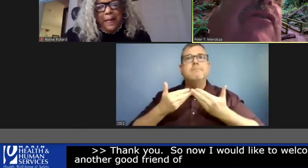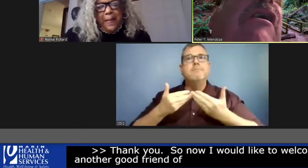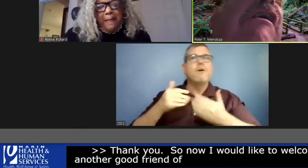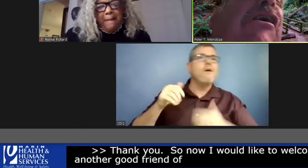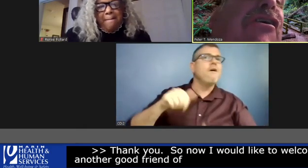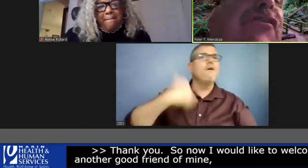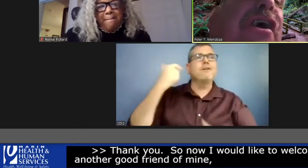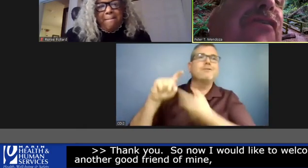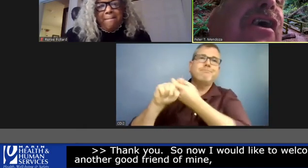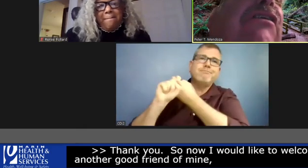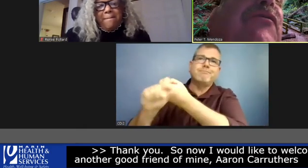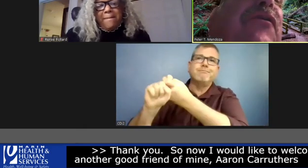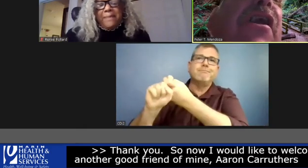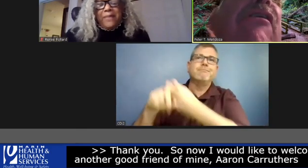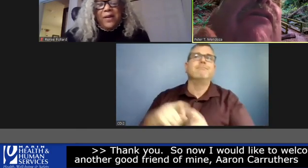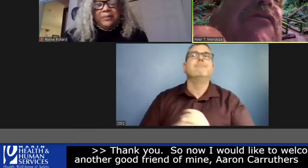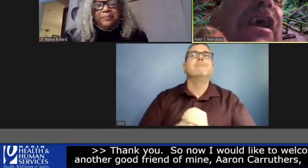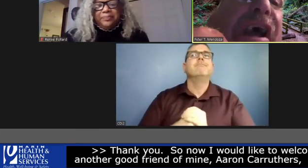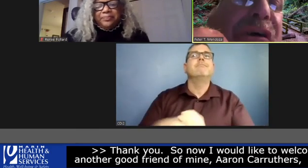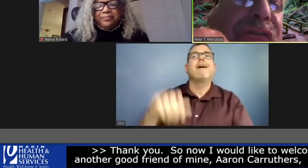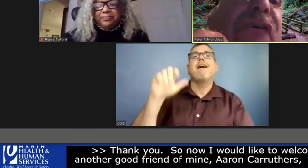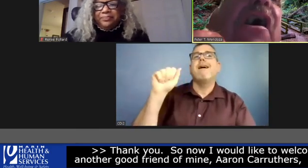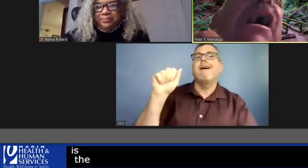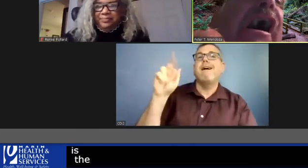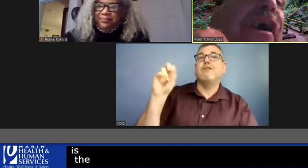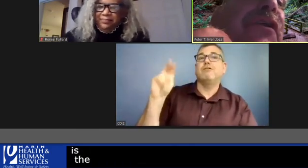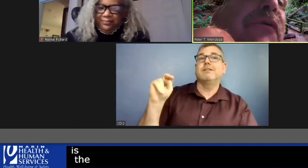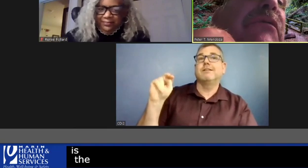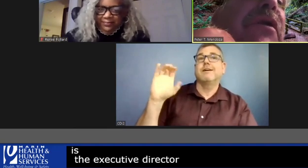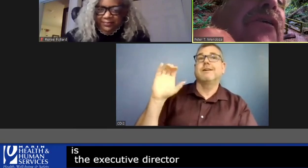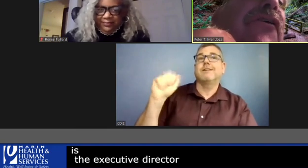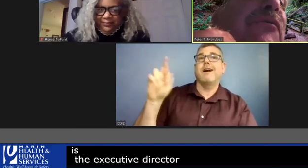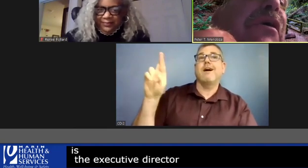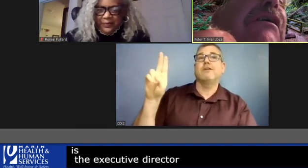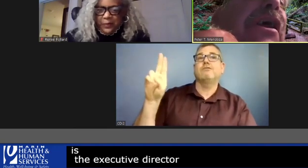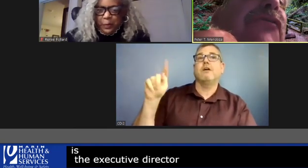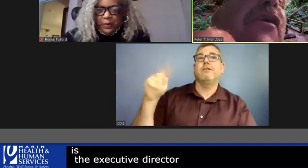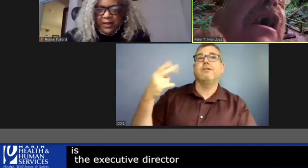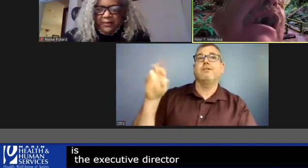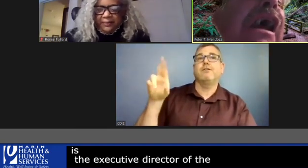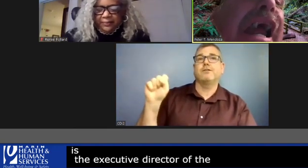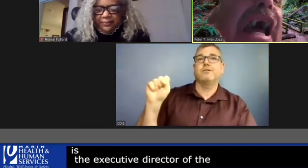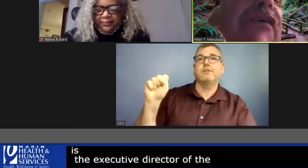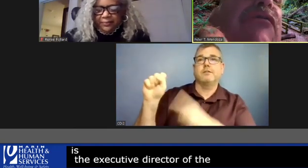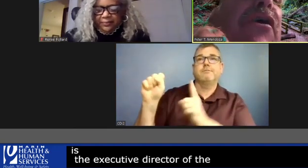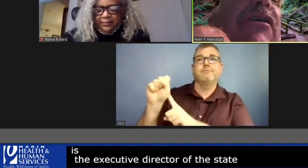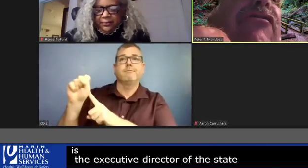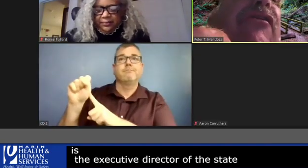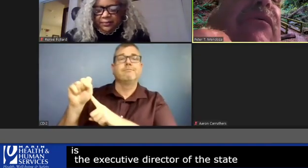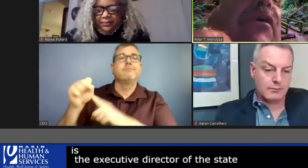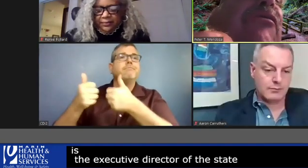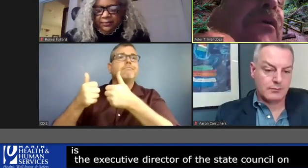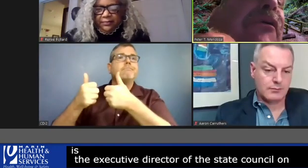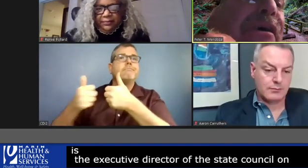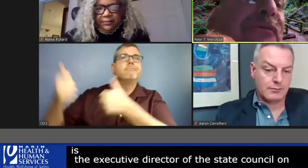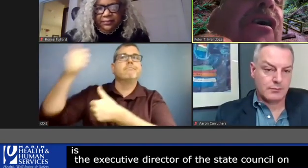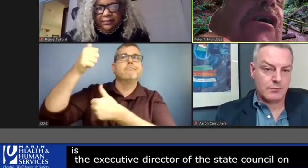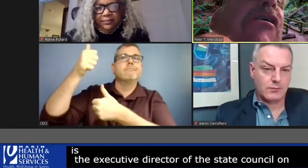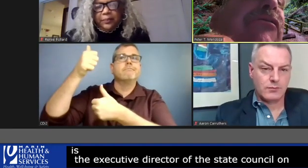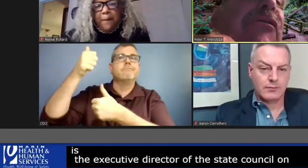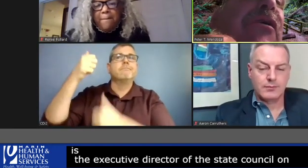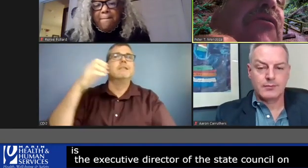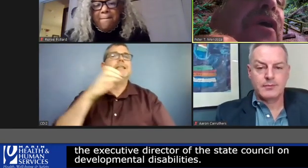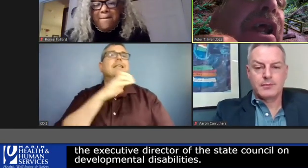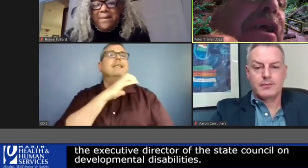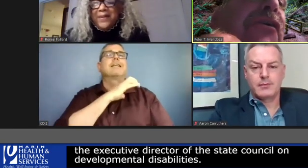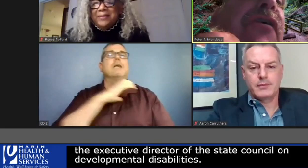Carruthers, who's the Executive Director of the State Council on Developmental Disabilities. He has worked in civil rights program